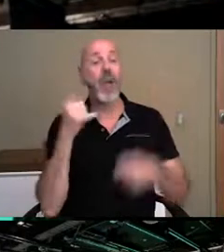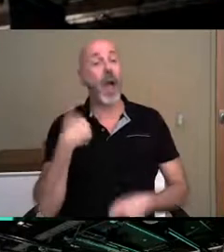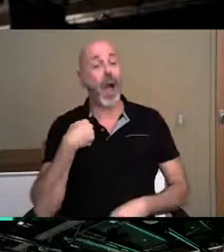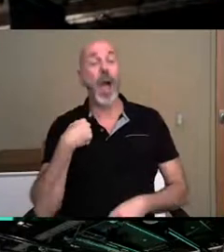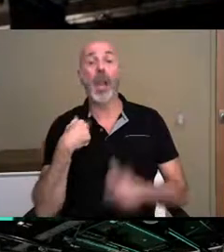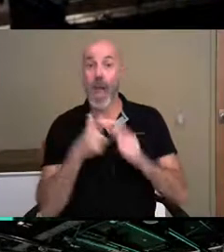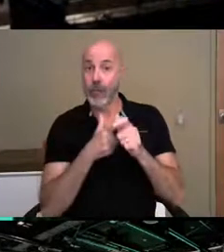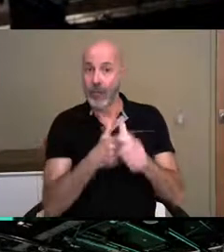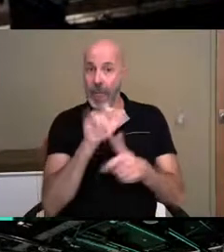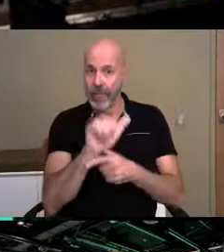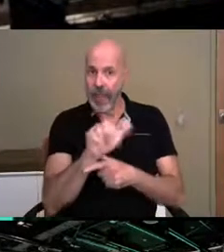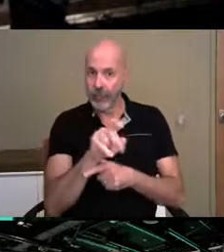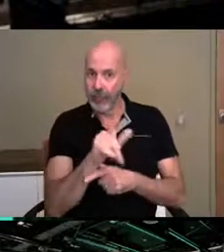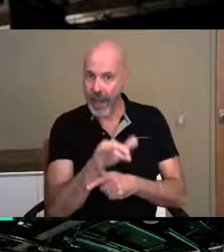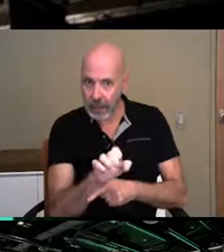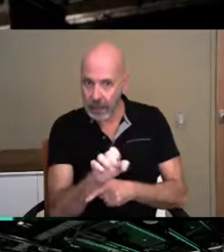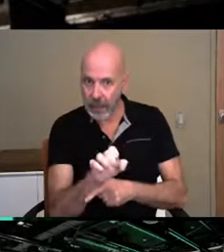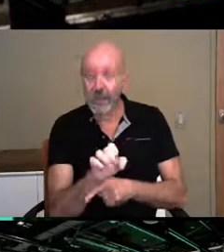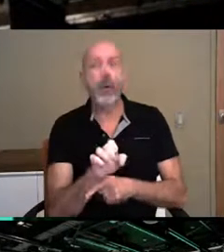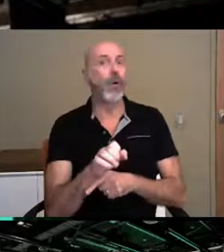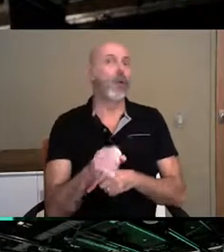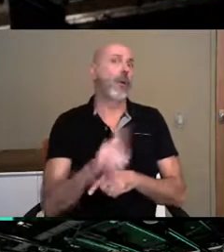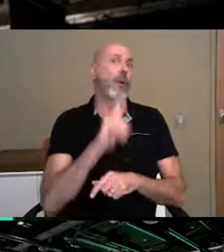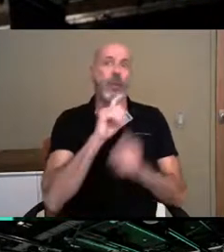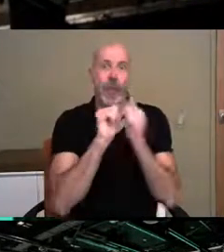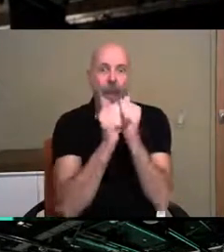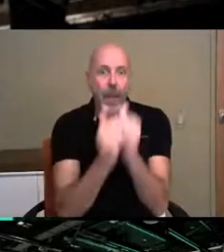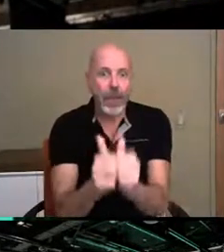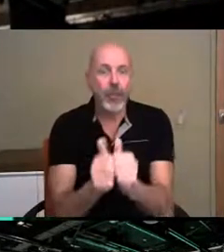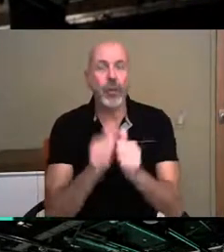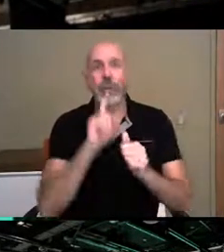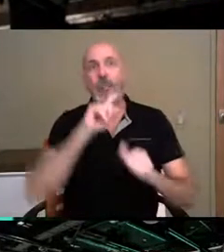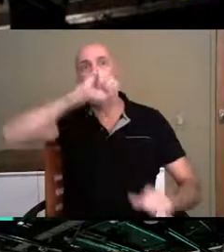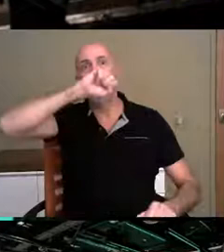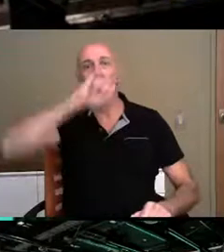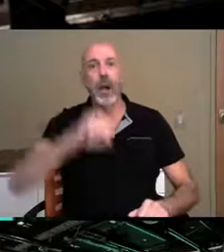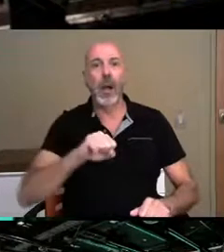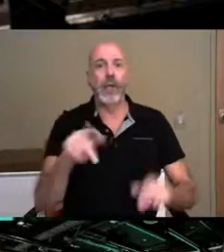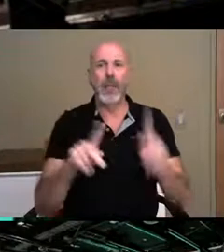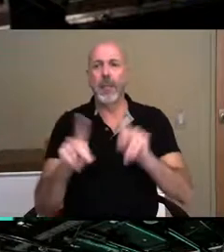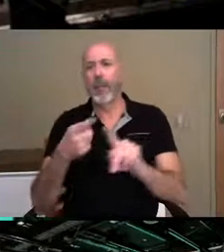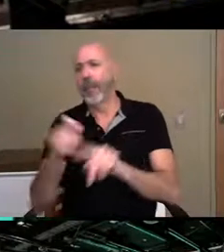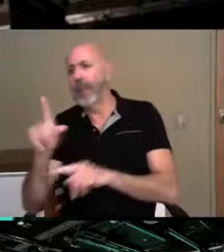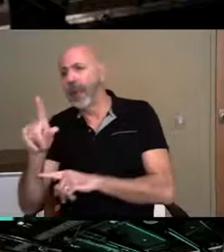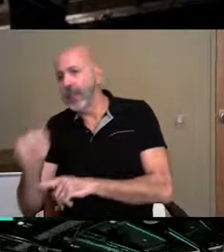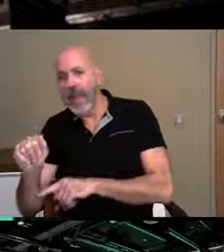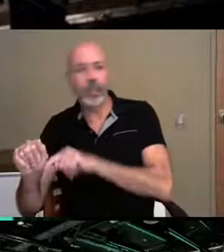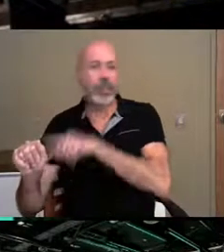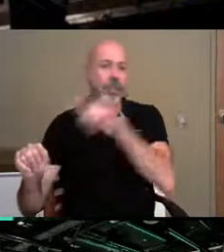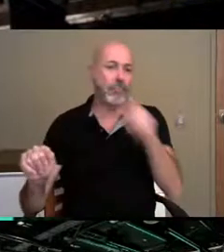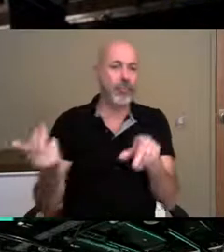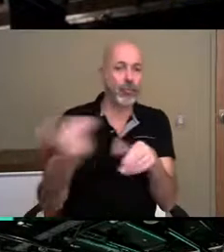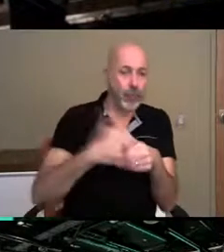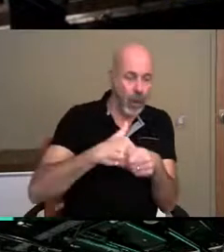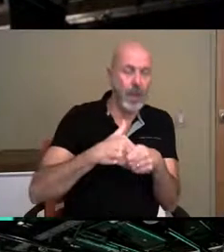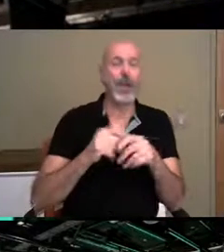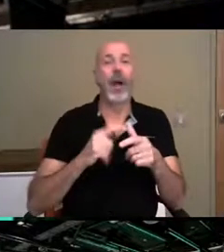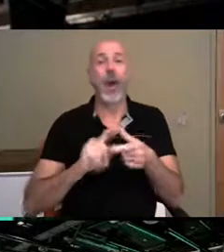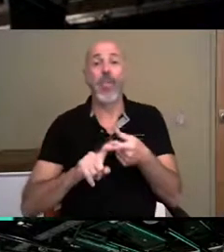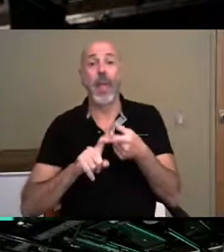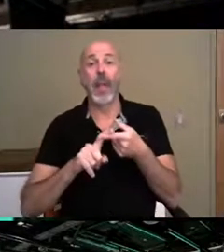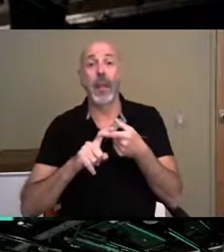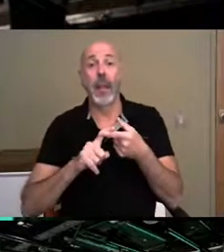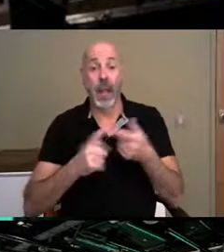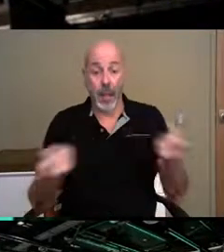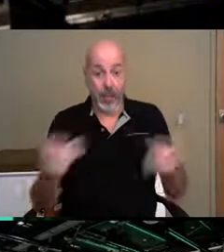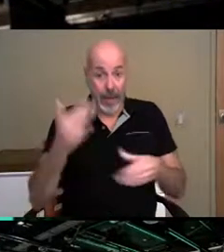race that year, loved it, brought in a whole group of people from Los Angeles. And then when I came